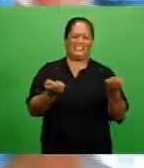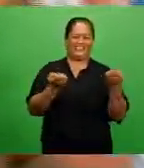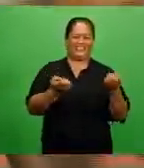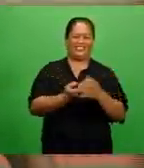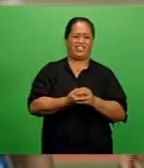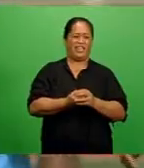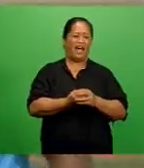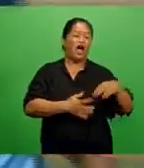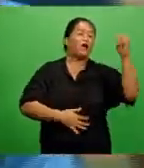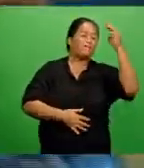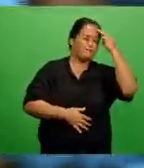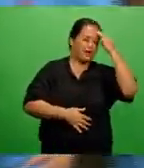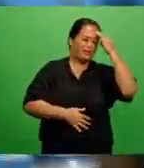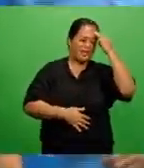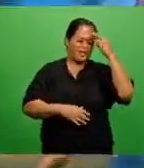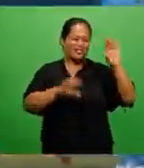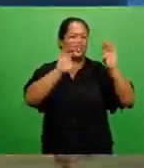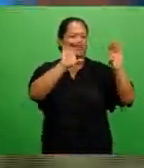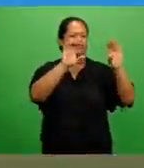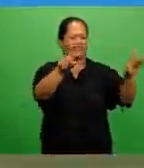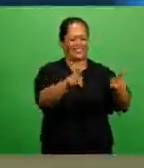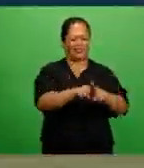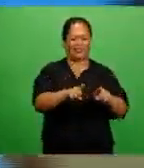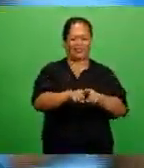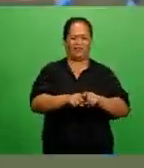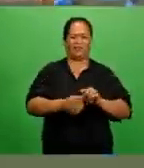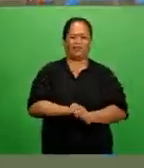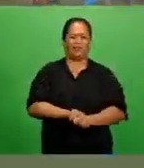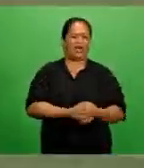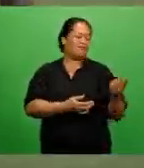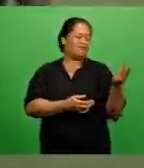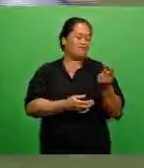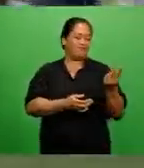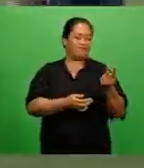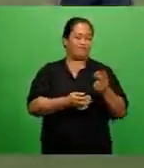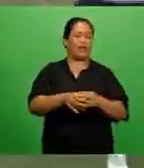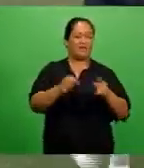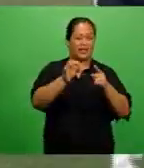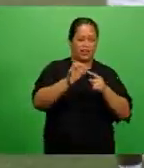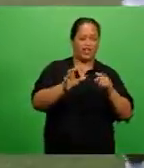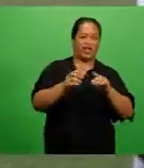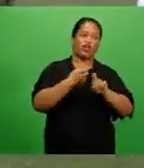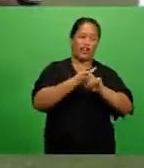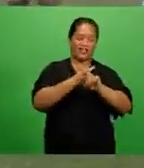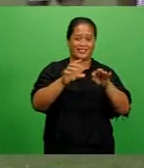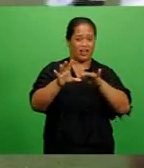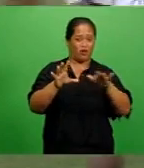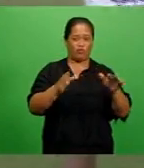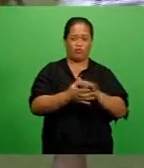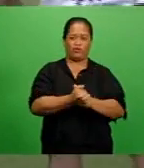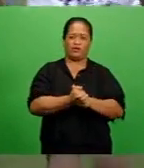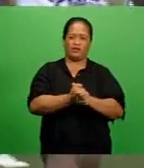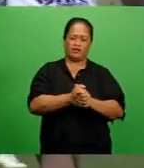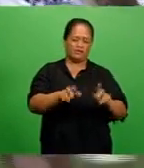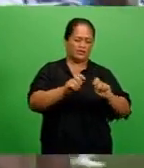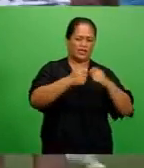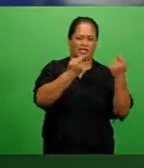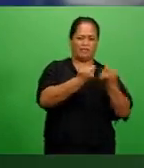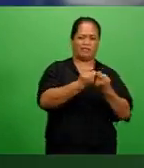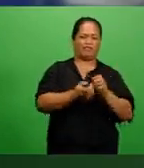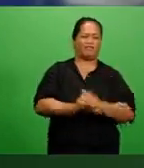my everything. Both Sandrungu and Petero will be part of Suva's new season campaign. Aquila Dhama, FBC